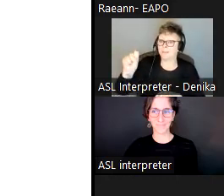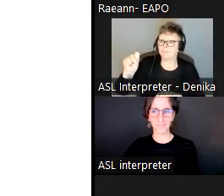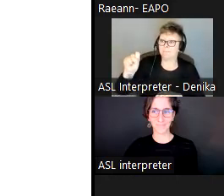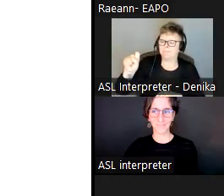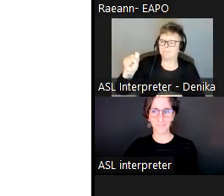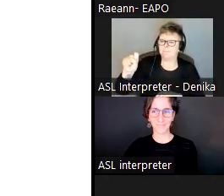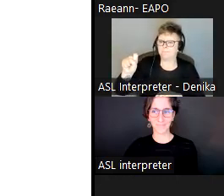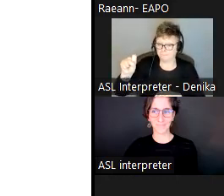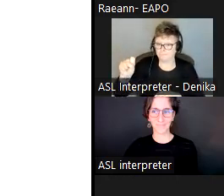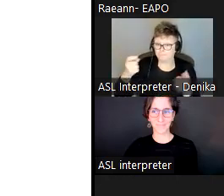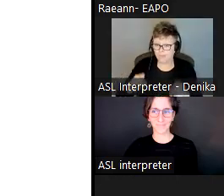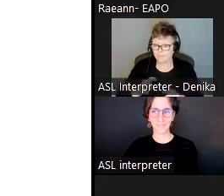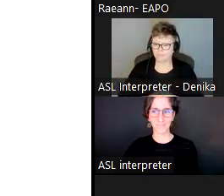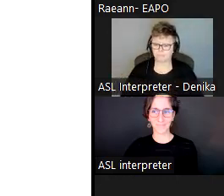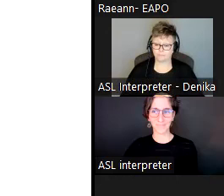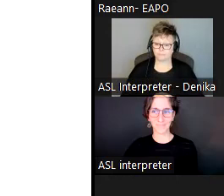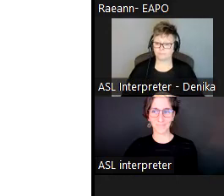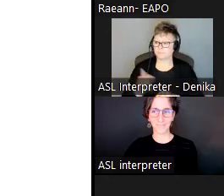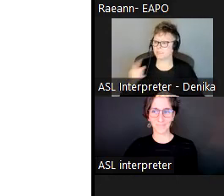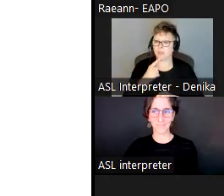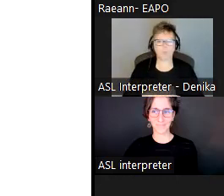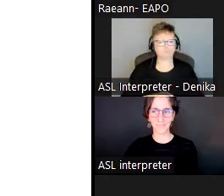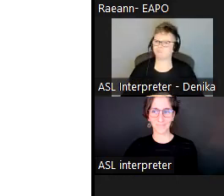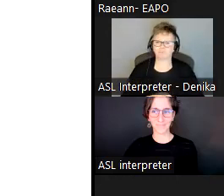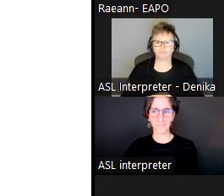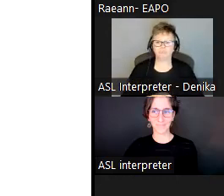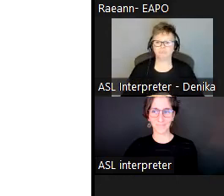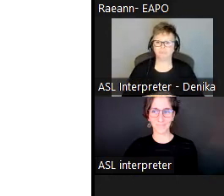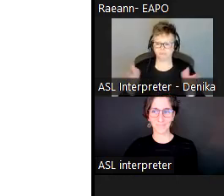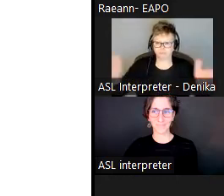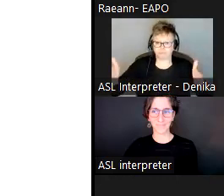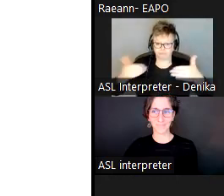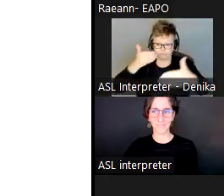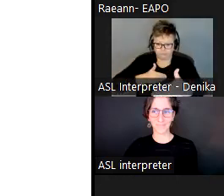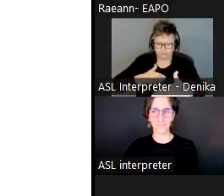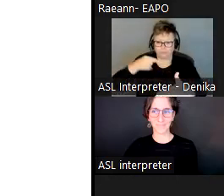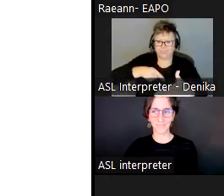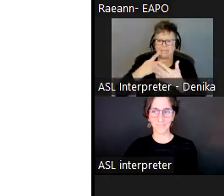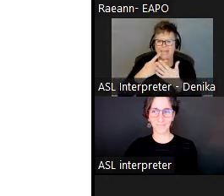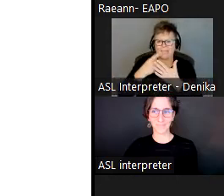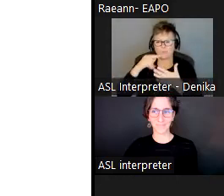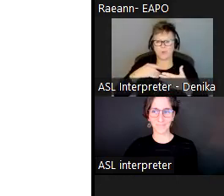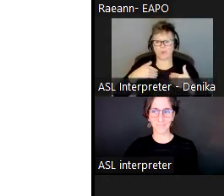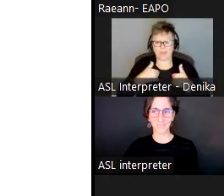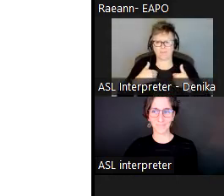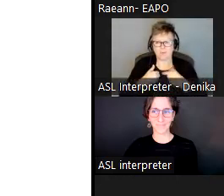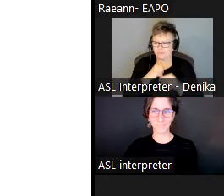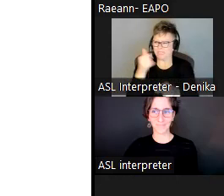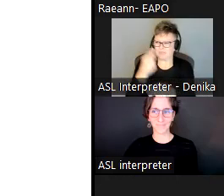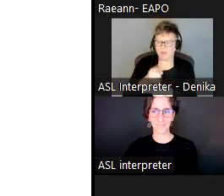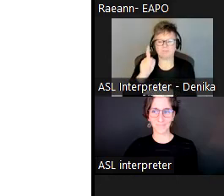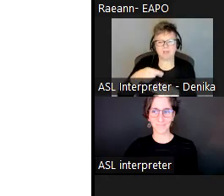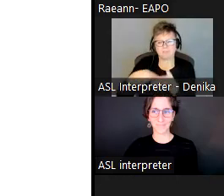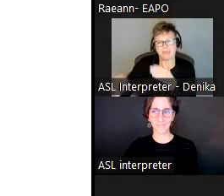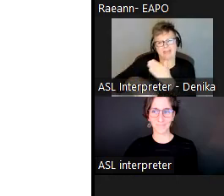that the crate is not suitable for the animal. It needs something else. You need to pay an extra fee.